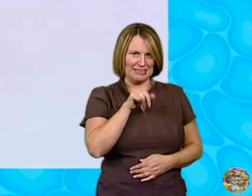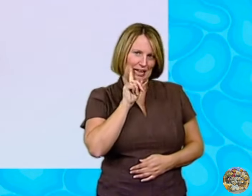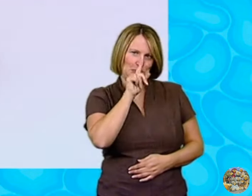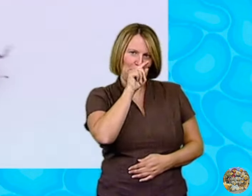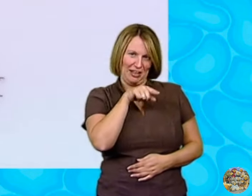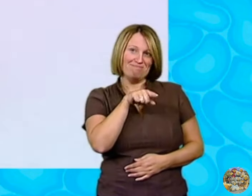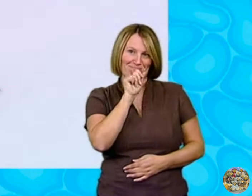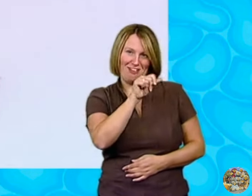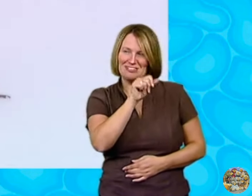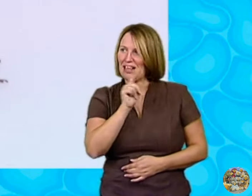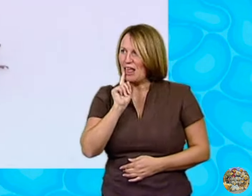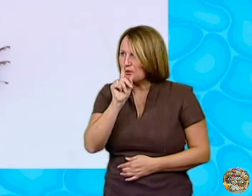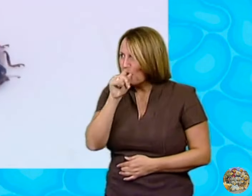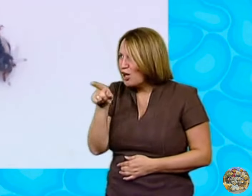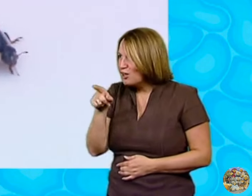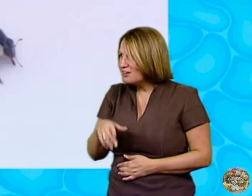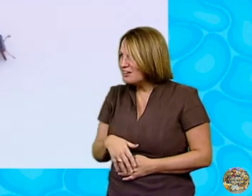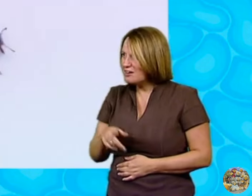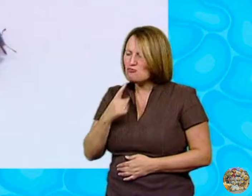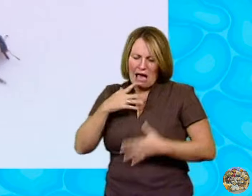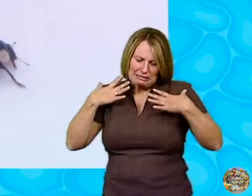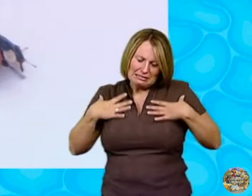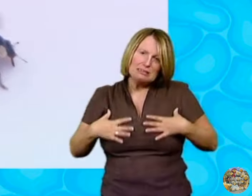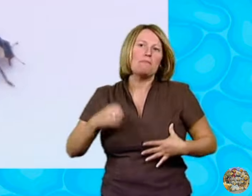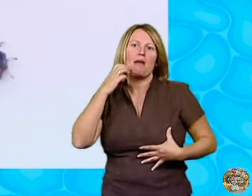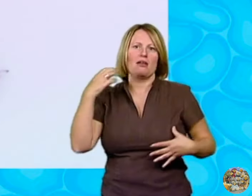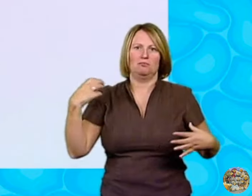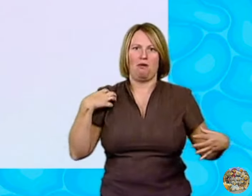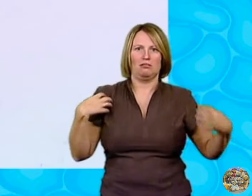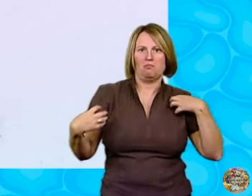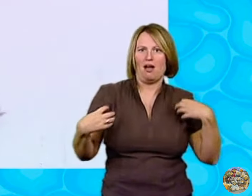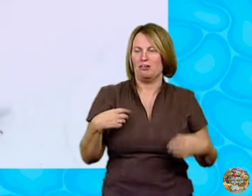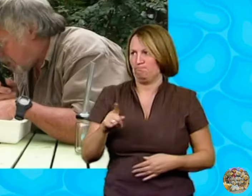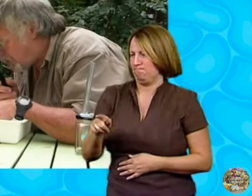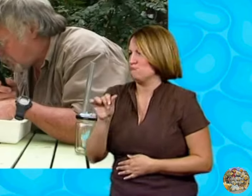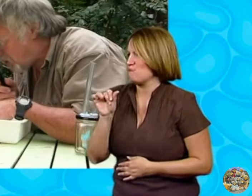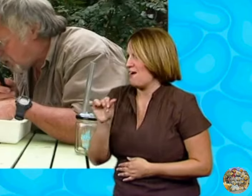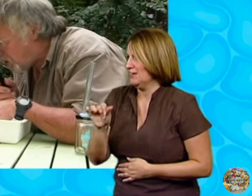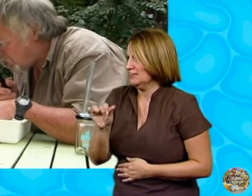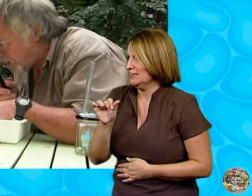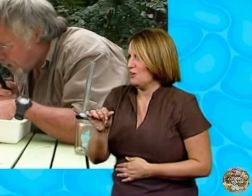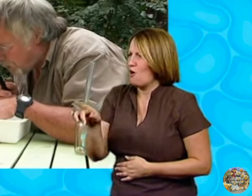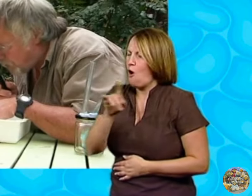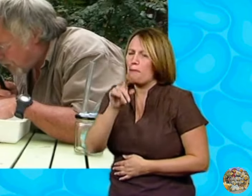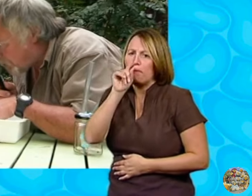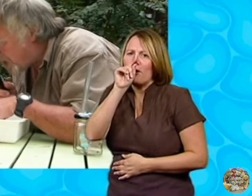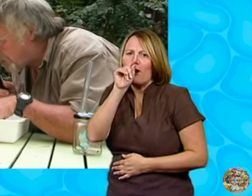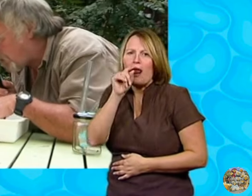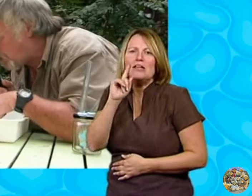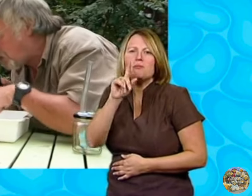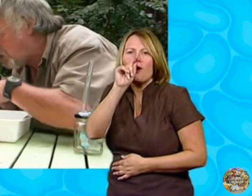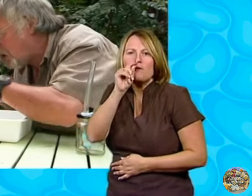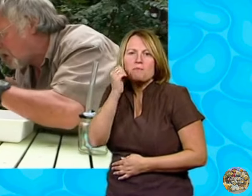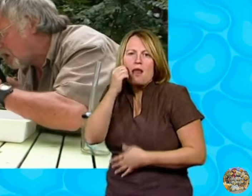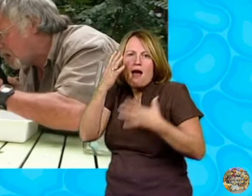ladybird. You're absolutely right. It's a ladybird. And it is red with black spots. Yeah, right. Mm. So are all ladybirds red with black